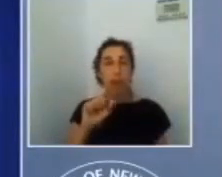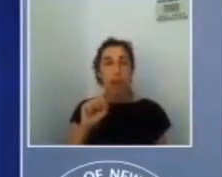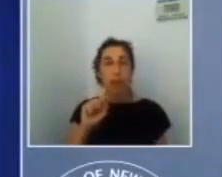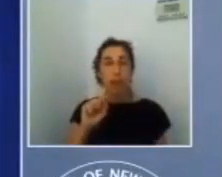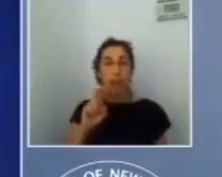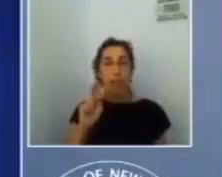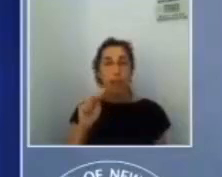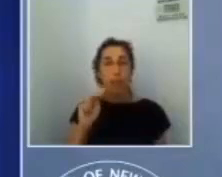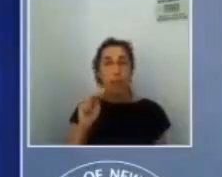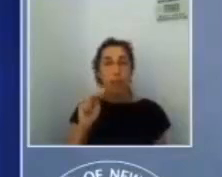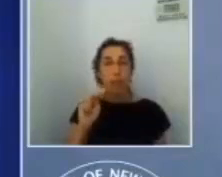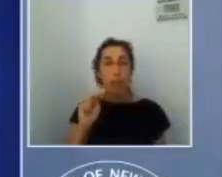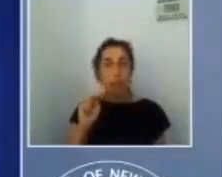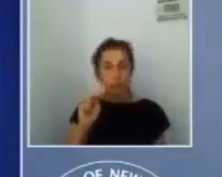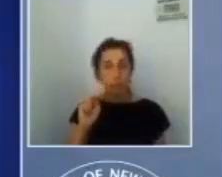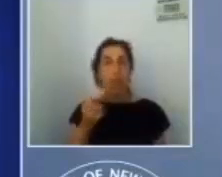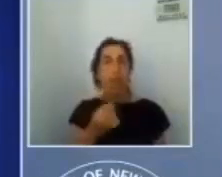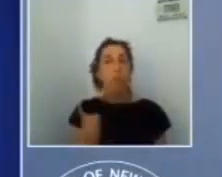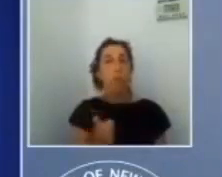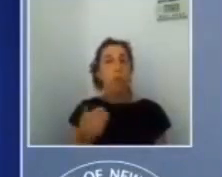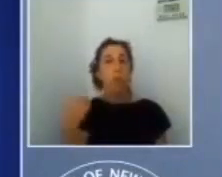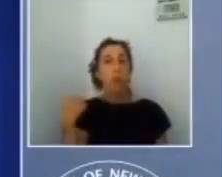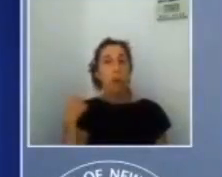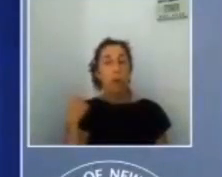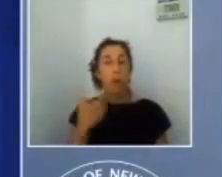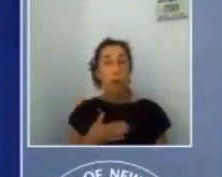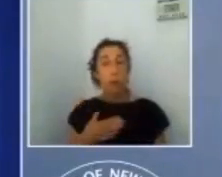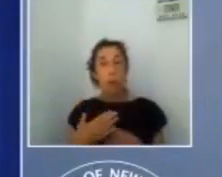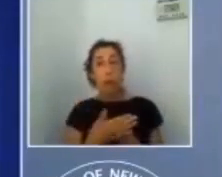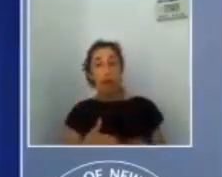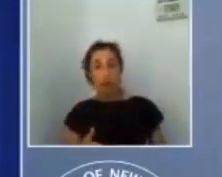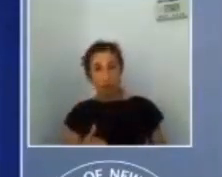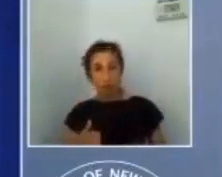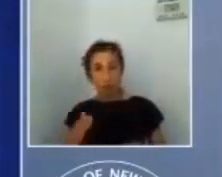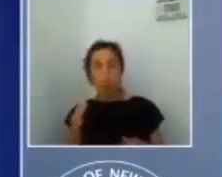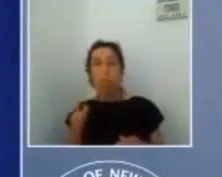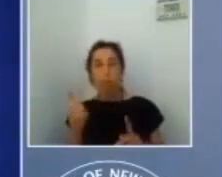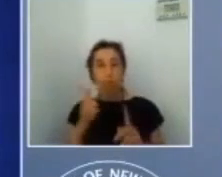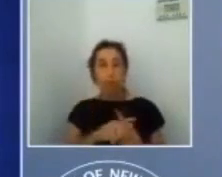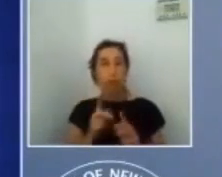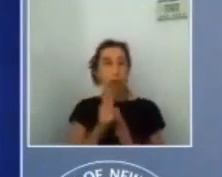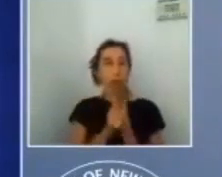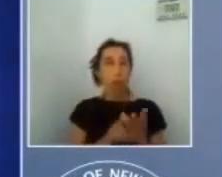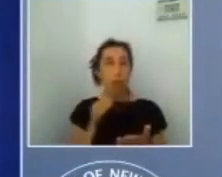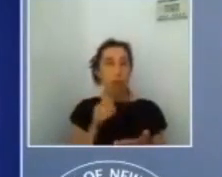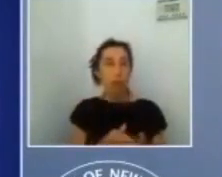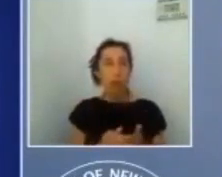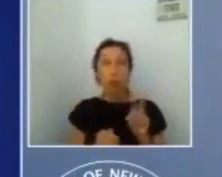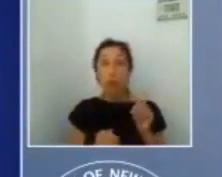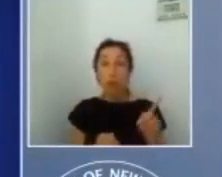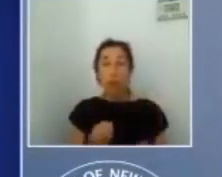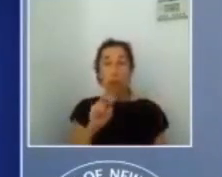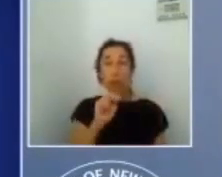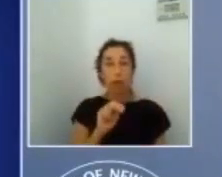ago, my office filed a lawsuit against the National Rifle Association to dissolve the organization in its